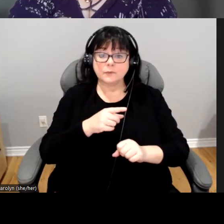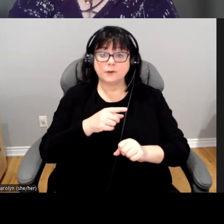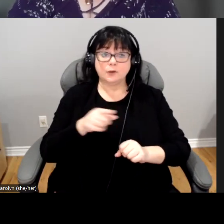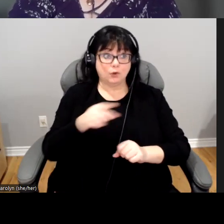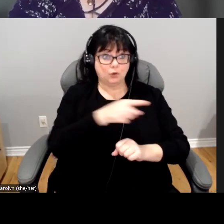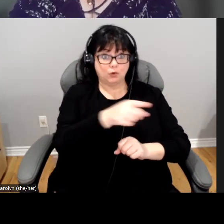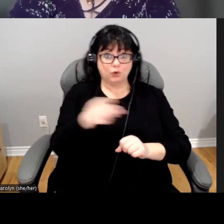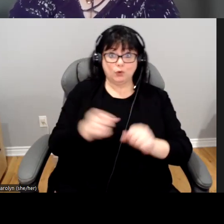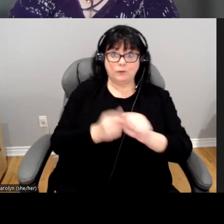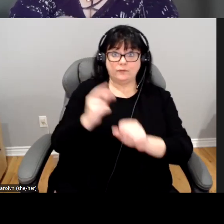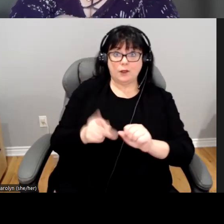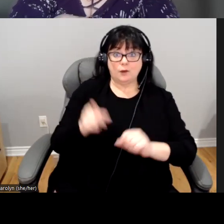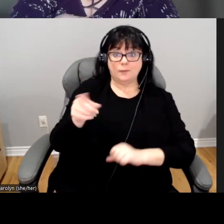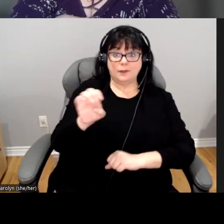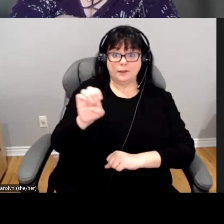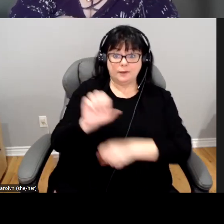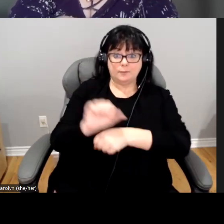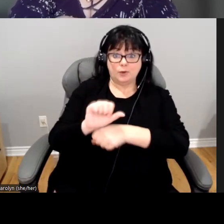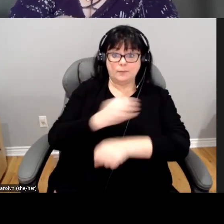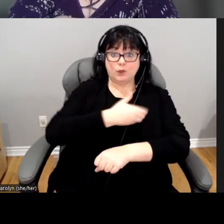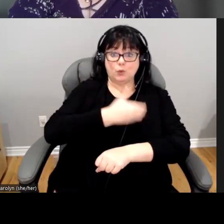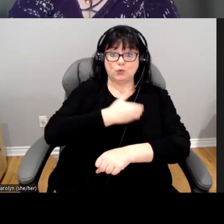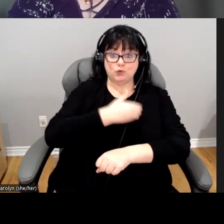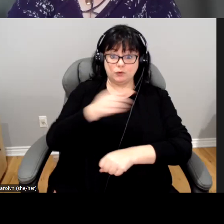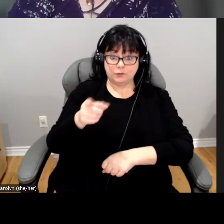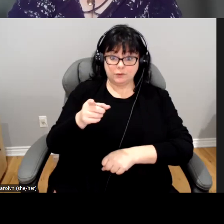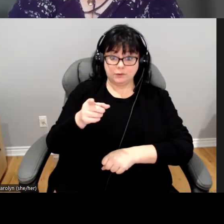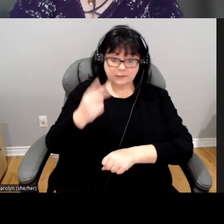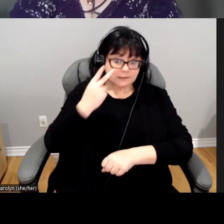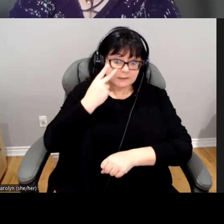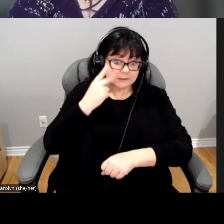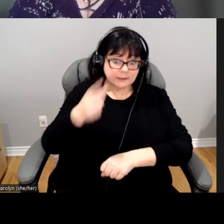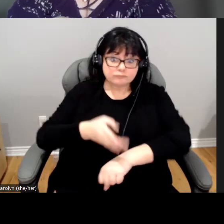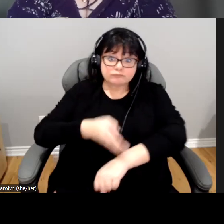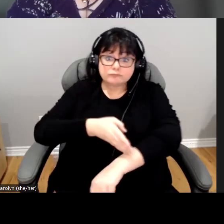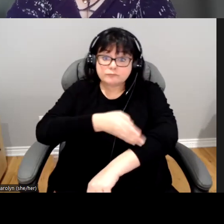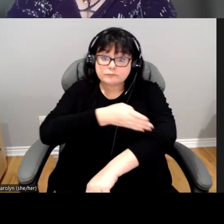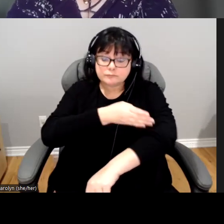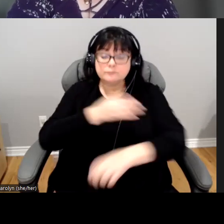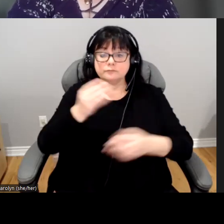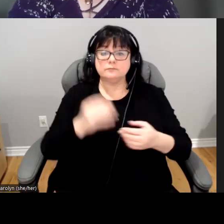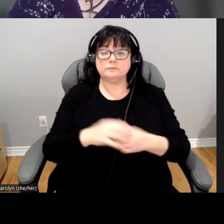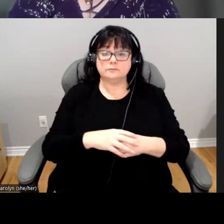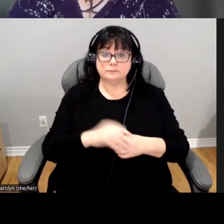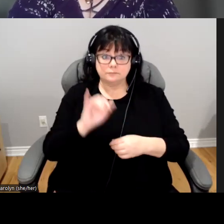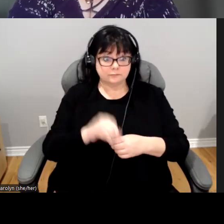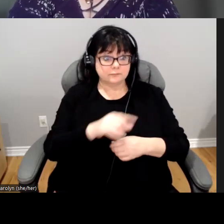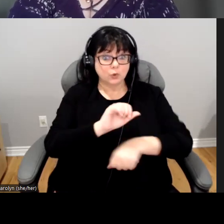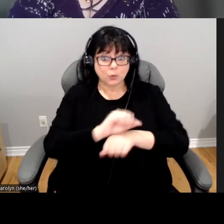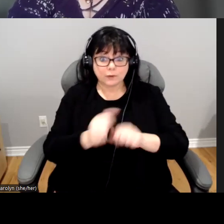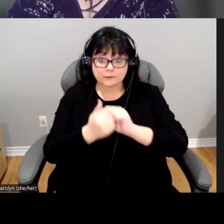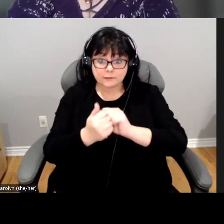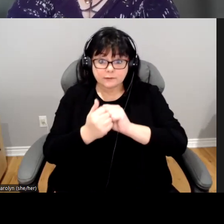for progress and motivation. Like you're working together with them, and the more relationships you build, the better it is going to be for your